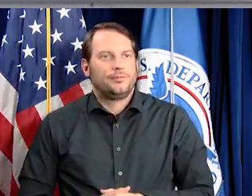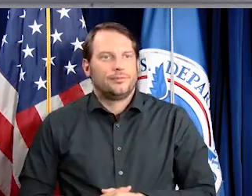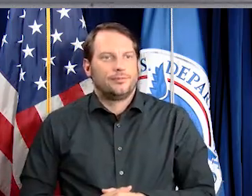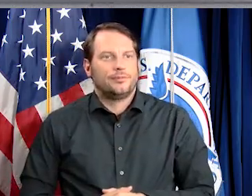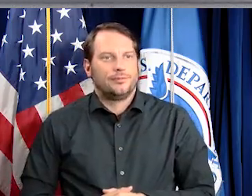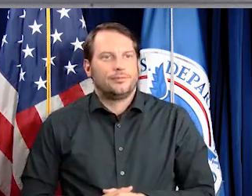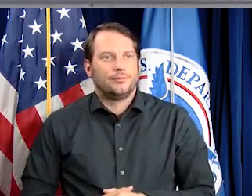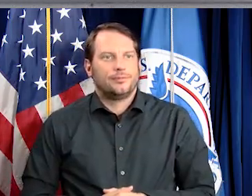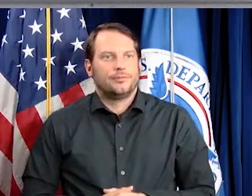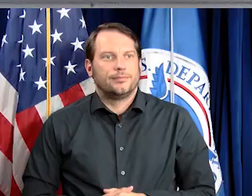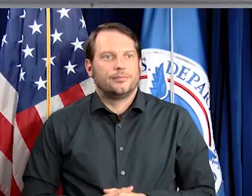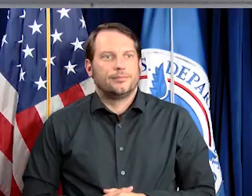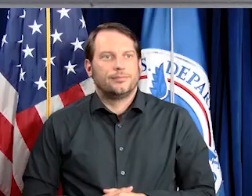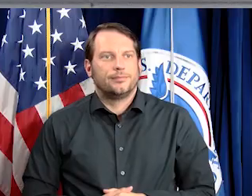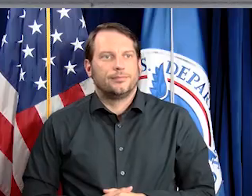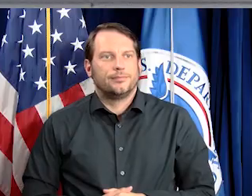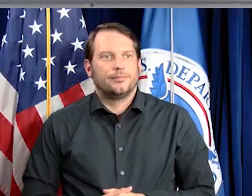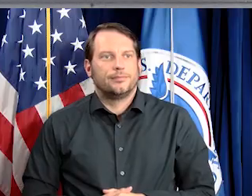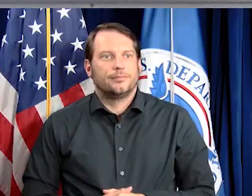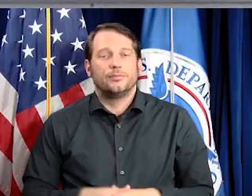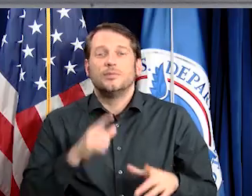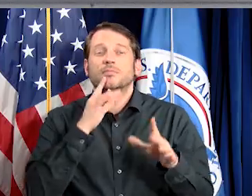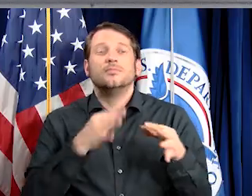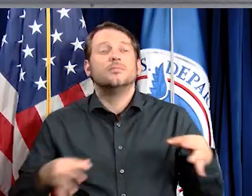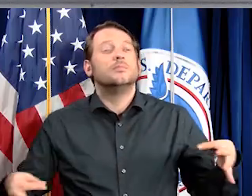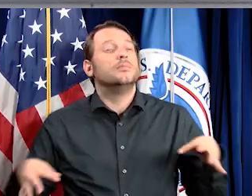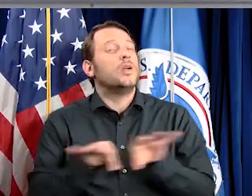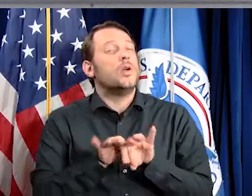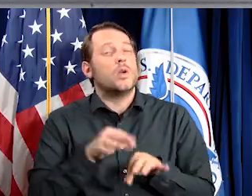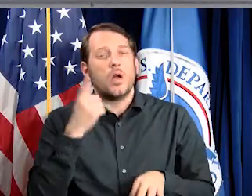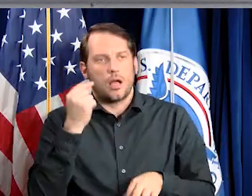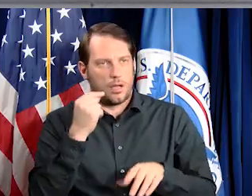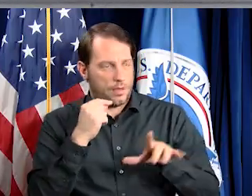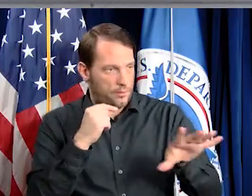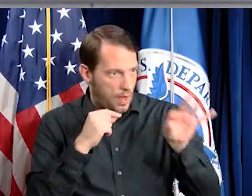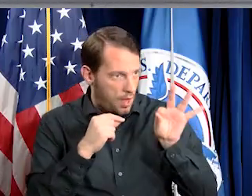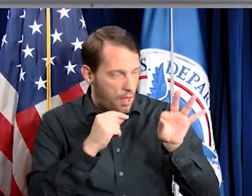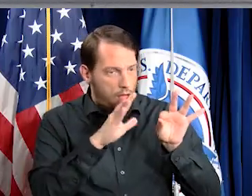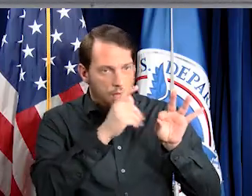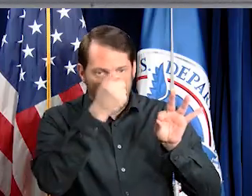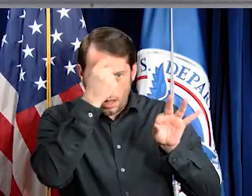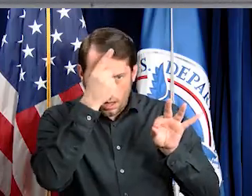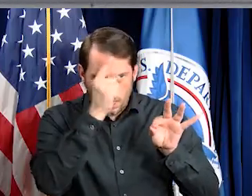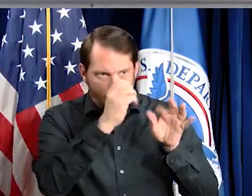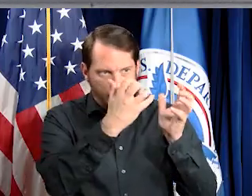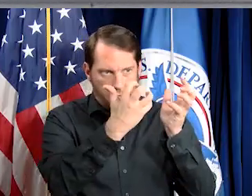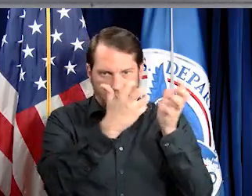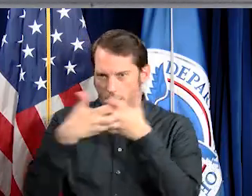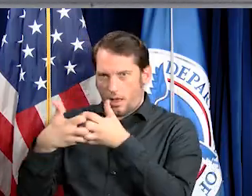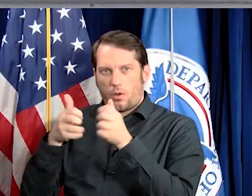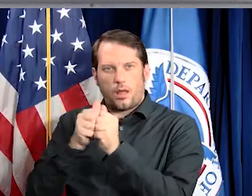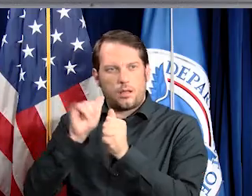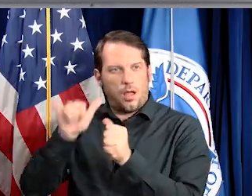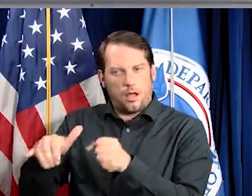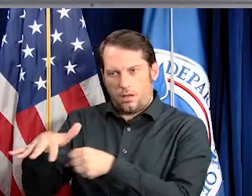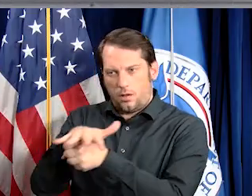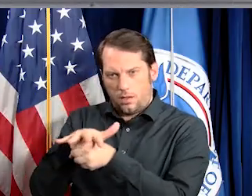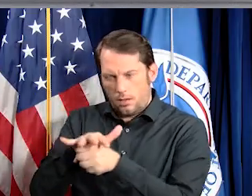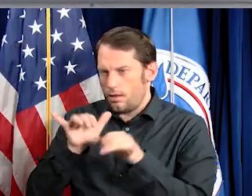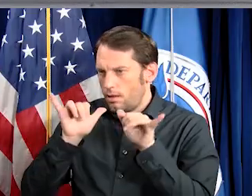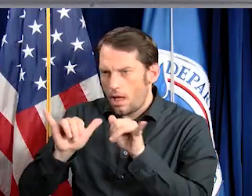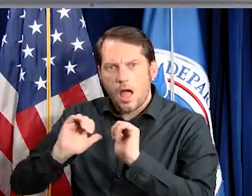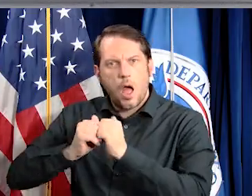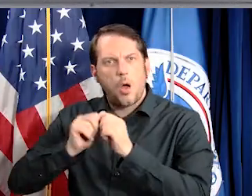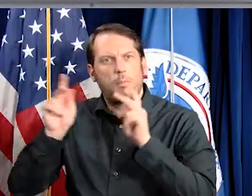this is about finding and understanding and adapting at that local level what is happening. How are people talking? They also look at 3